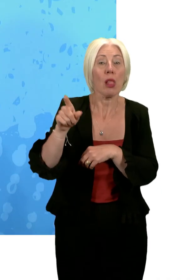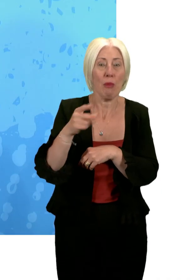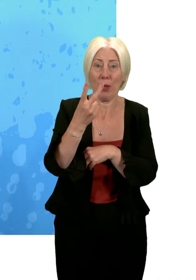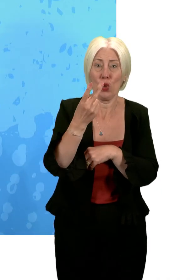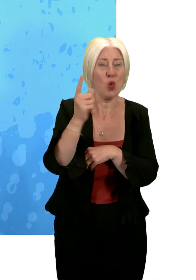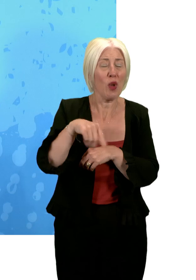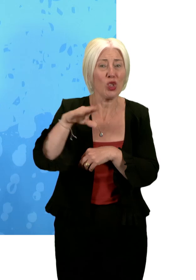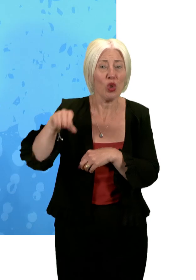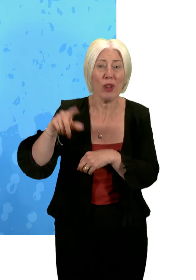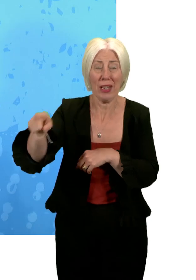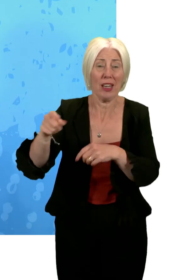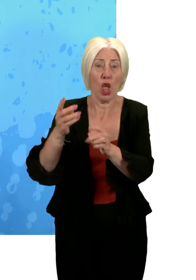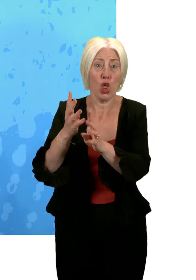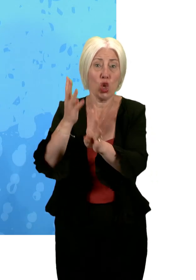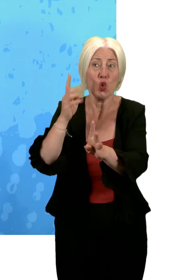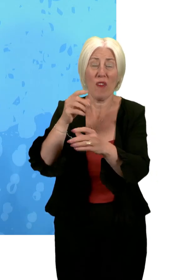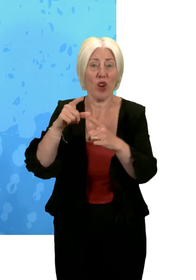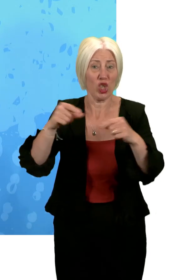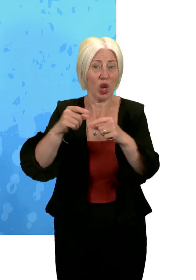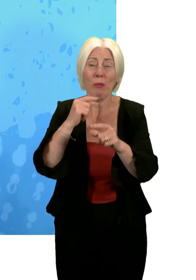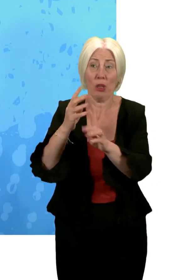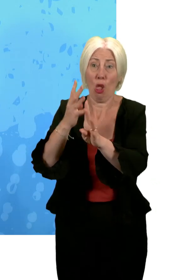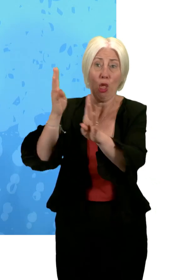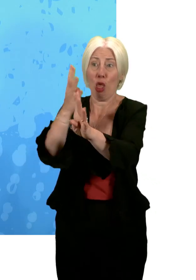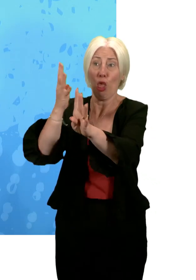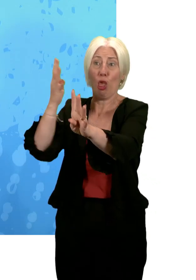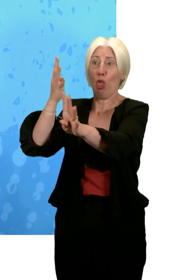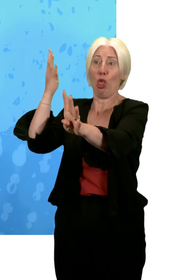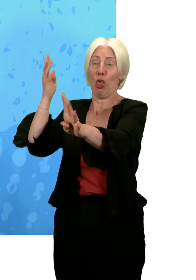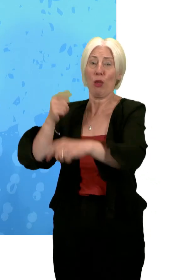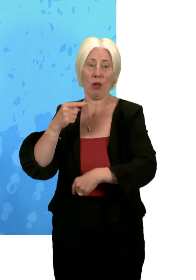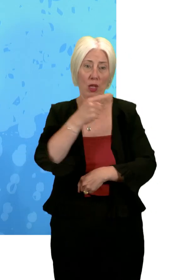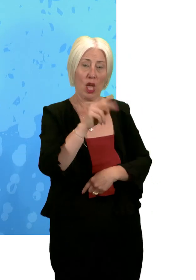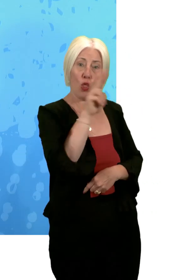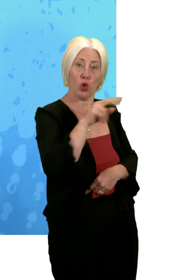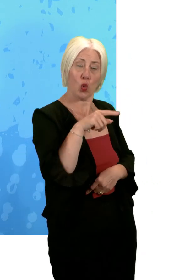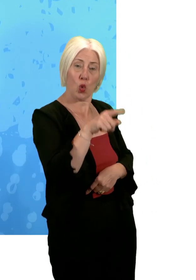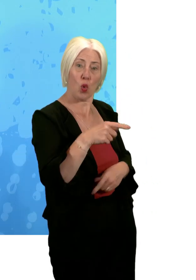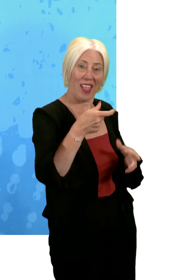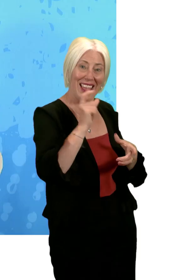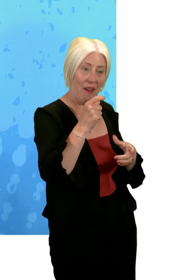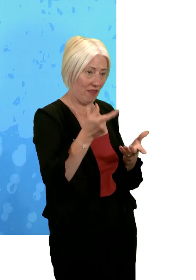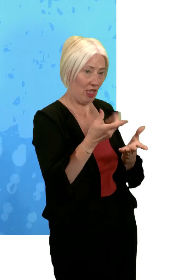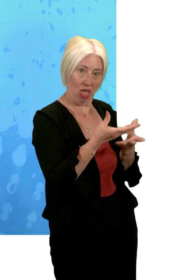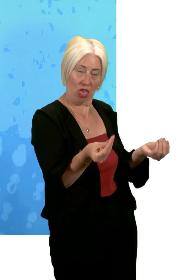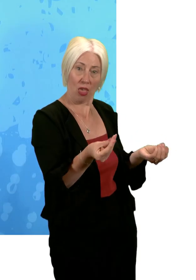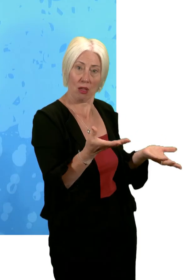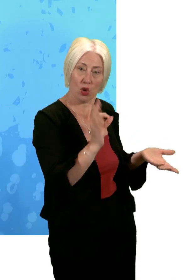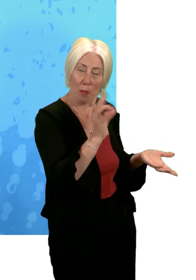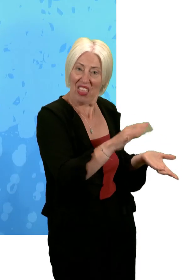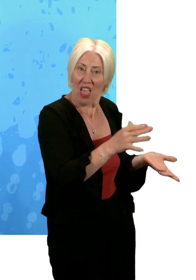out the door. And then the school meals are lying empty. And I think school meals is